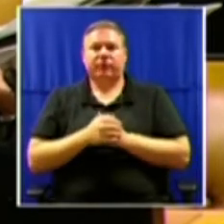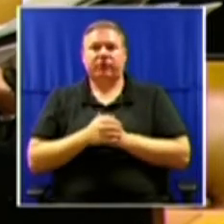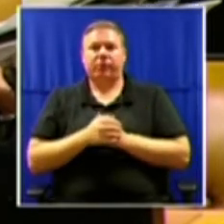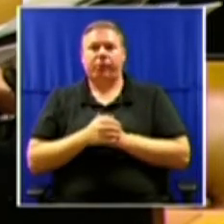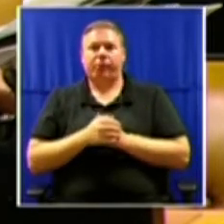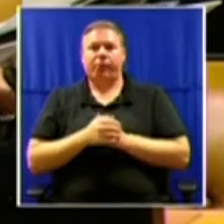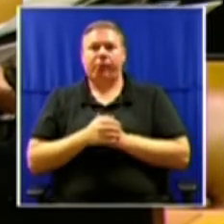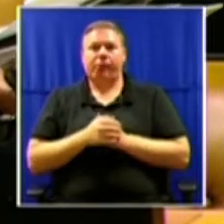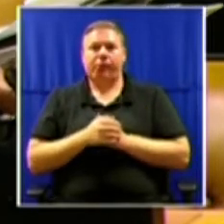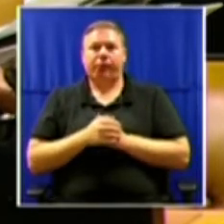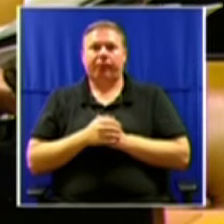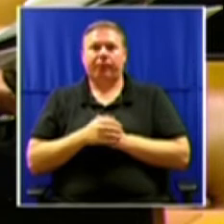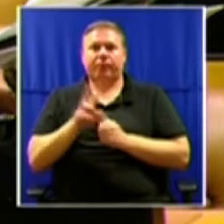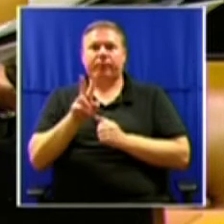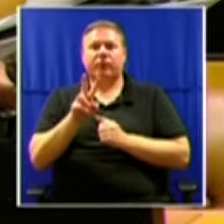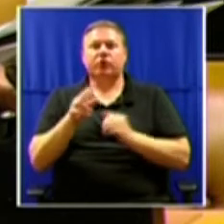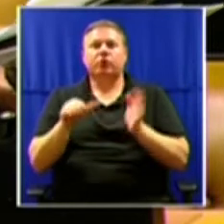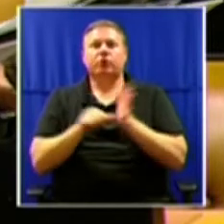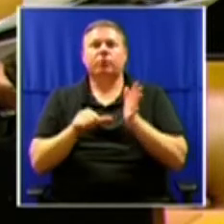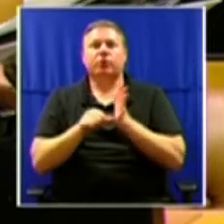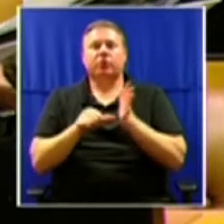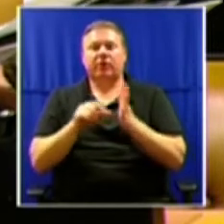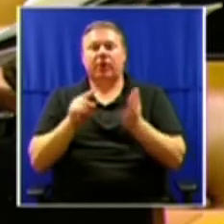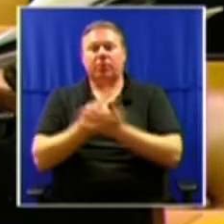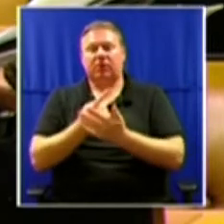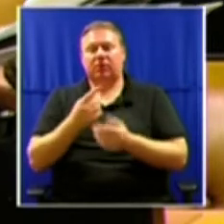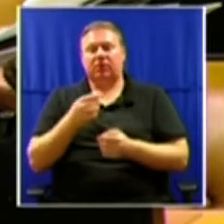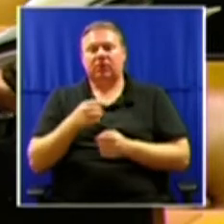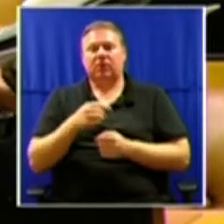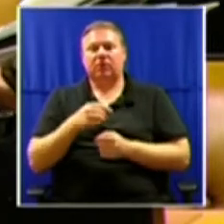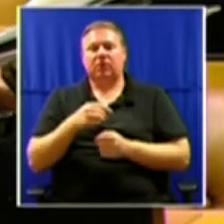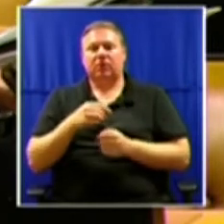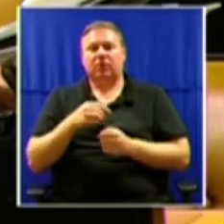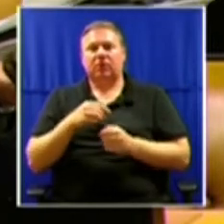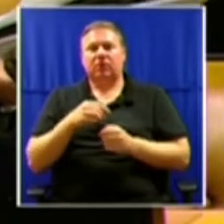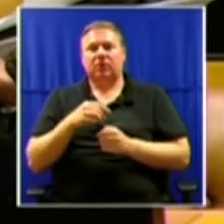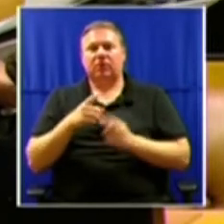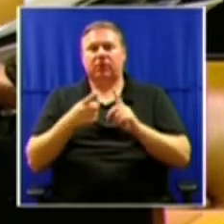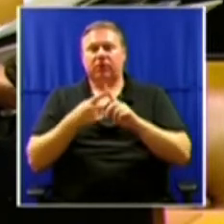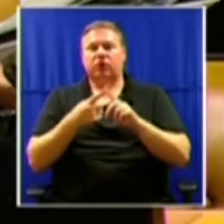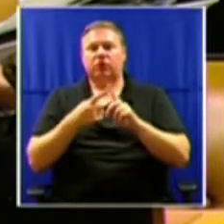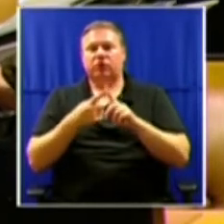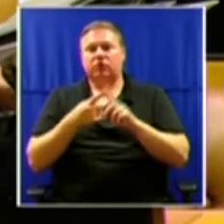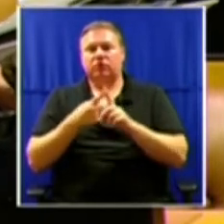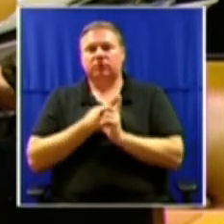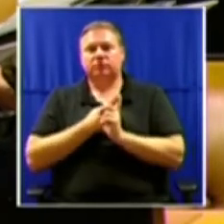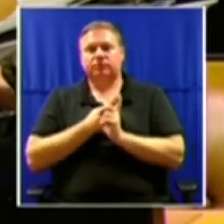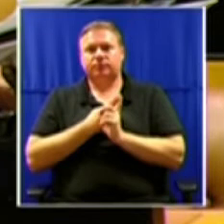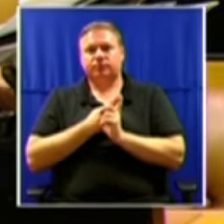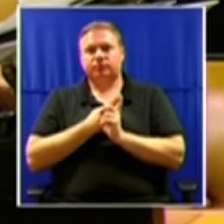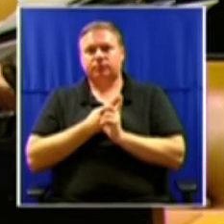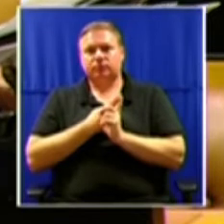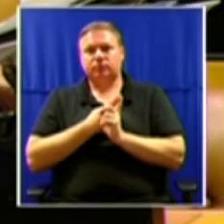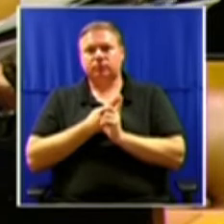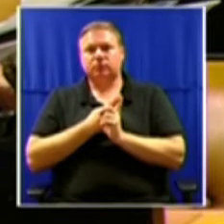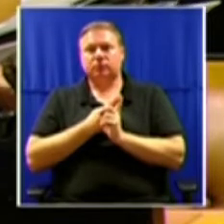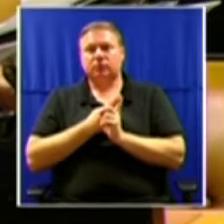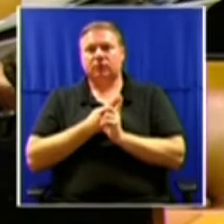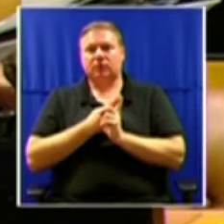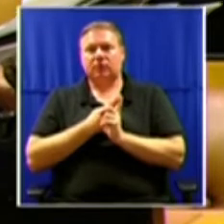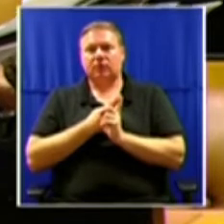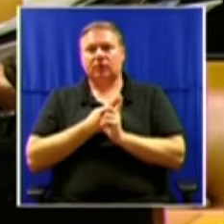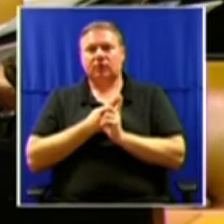the emergencies and newly reported cases in respect of victim of GBV. 24-hour family violence,